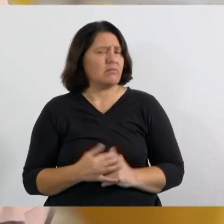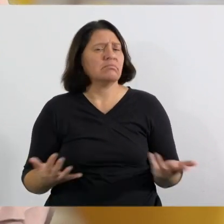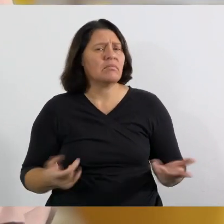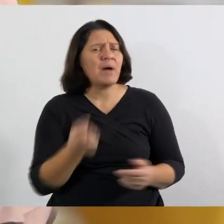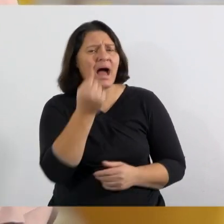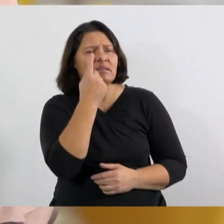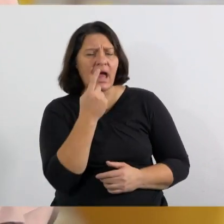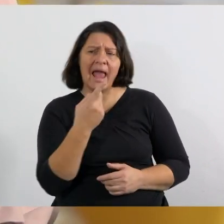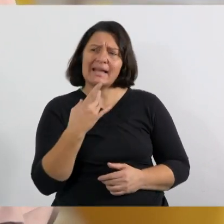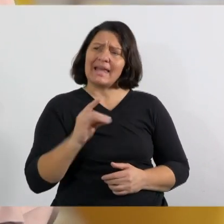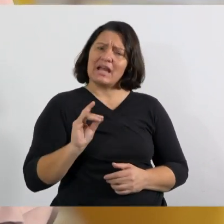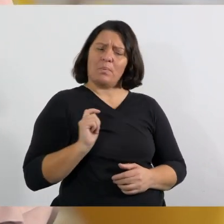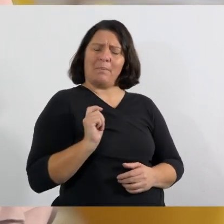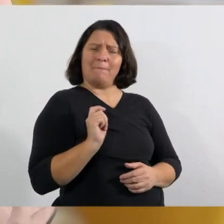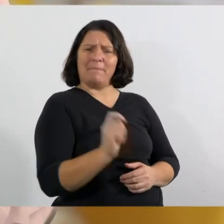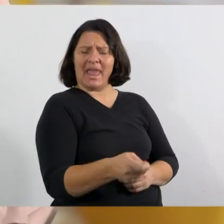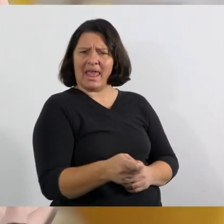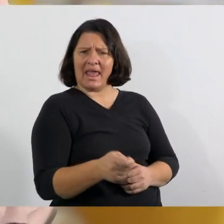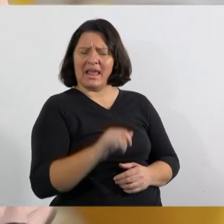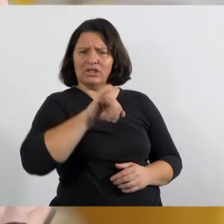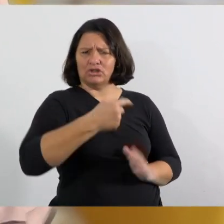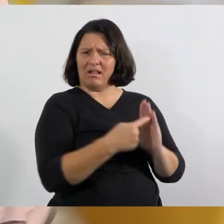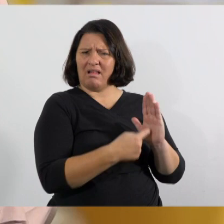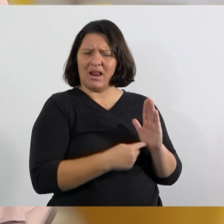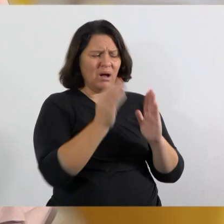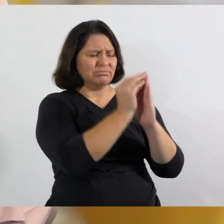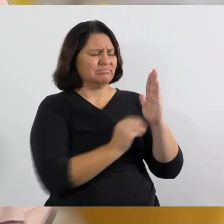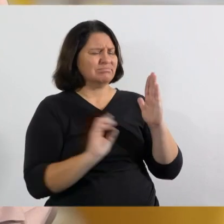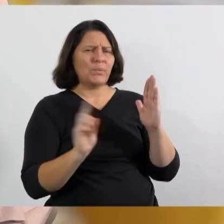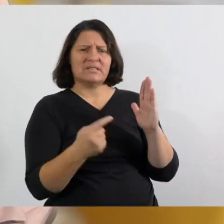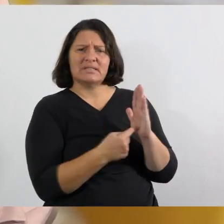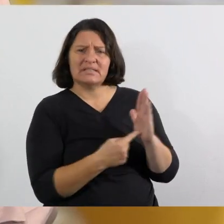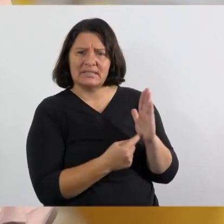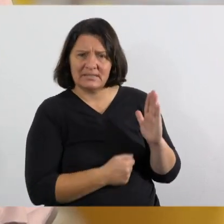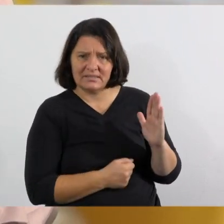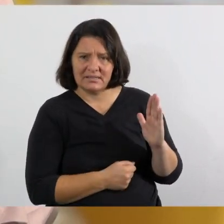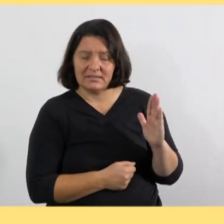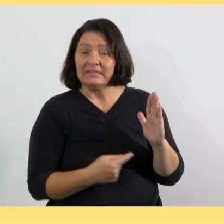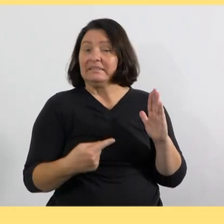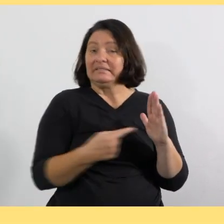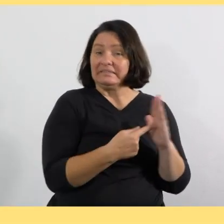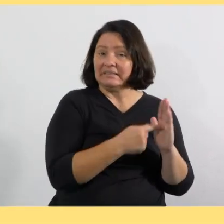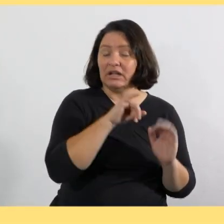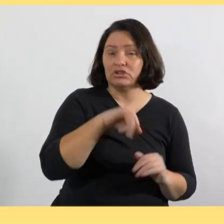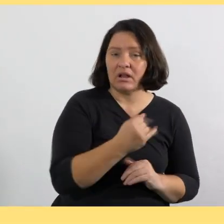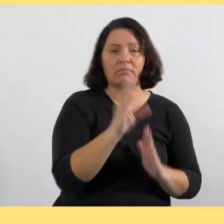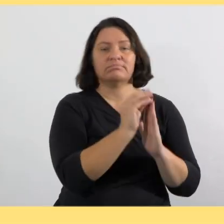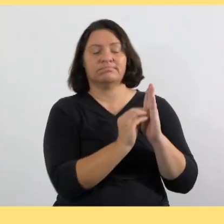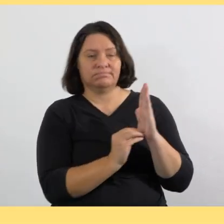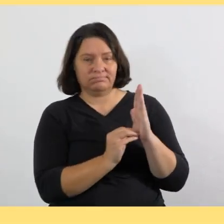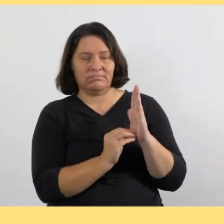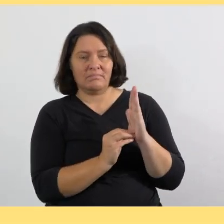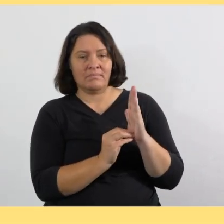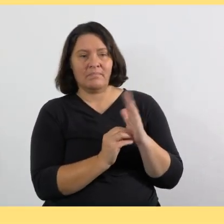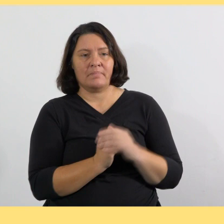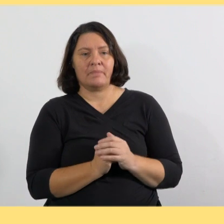what is the cash payments journal. What do we record in the cash payments journal? This is a journal in which we record